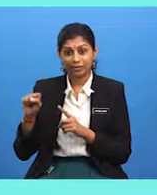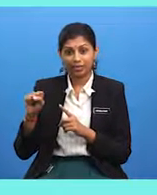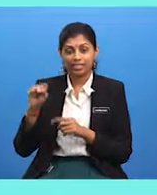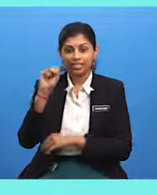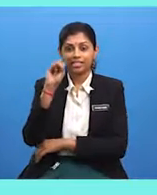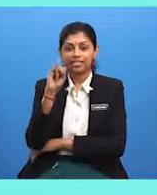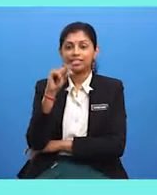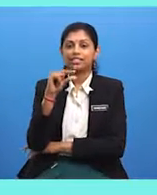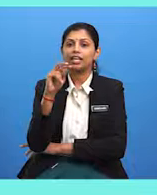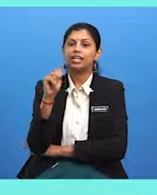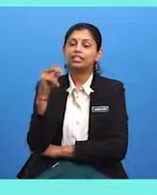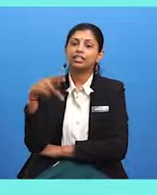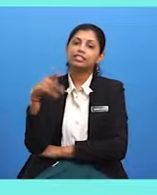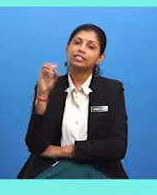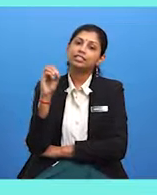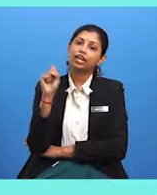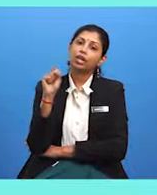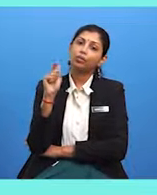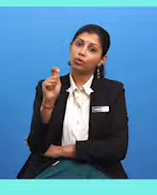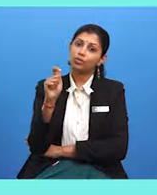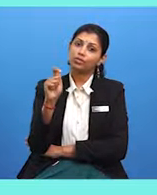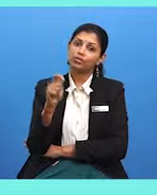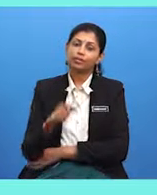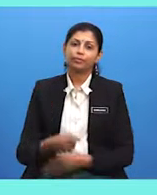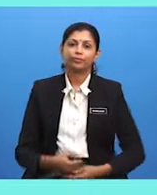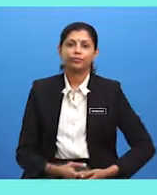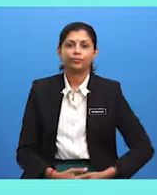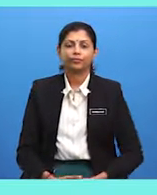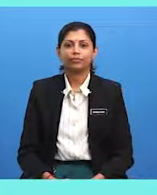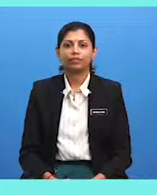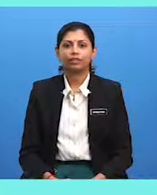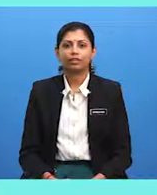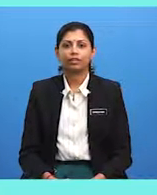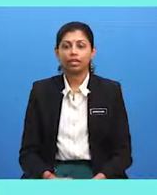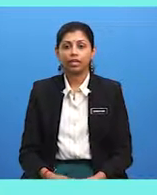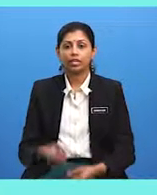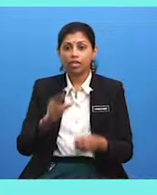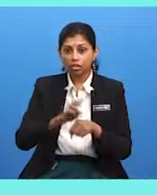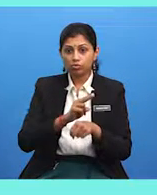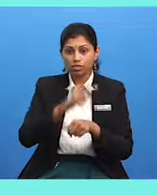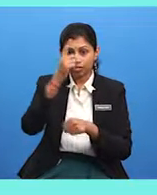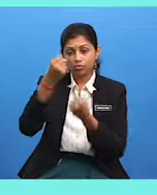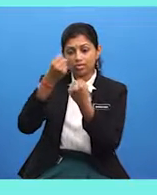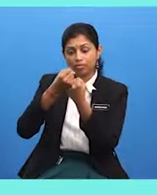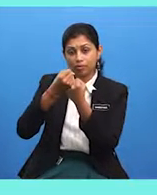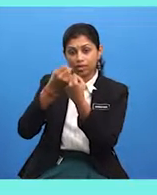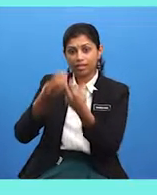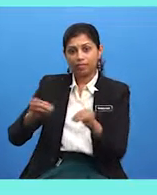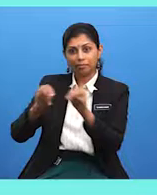Signposts like these usually signal an idea or example that supports the main idea.